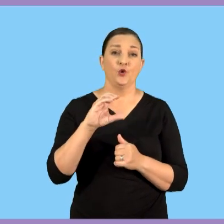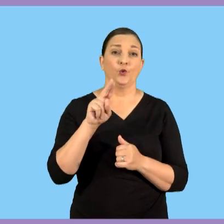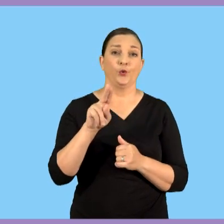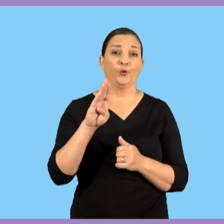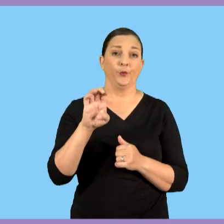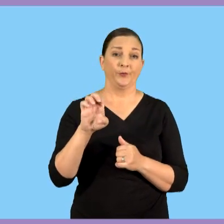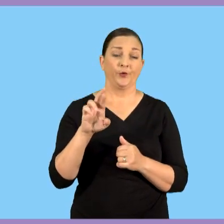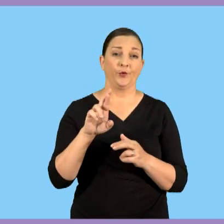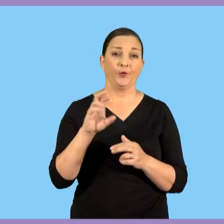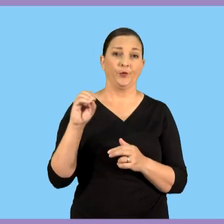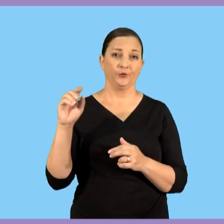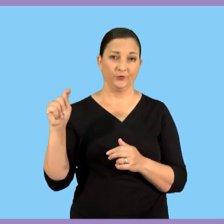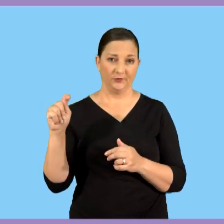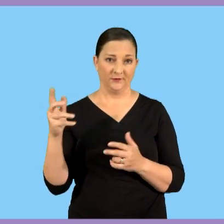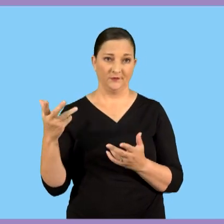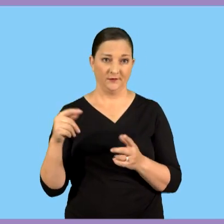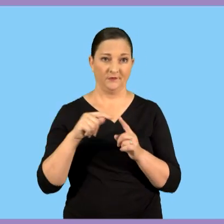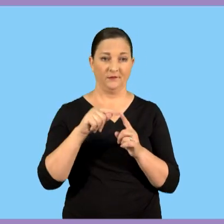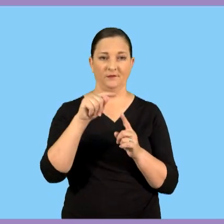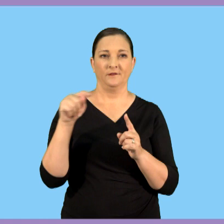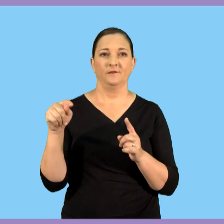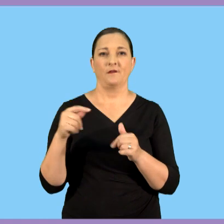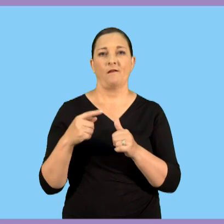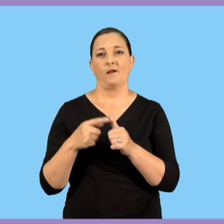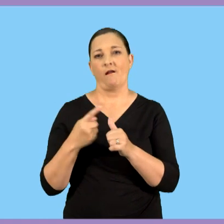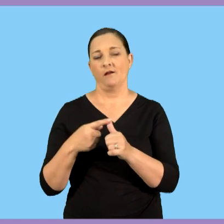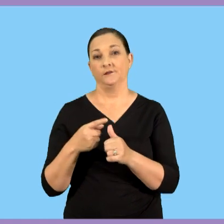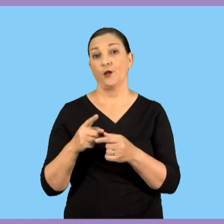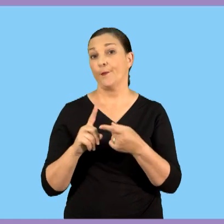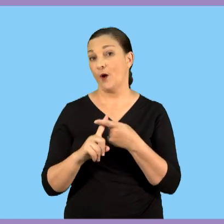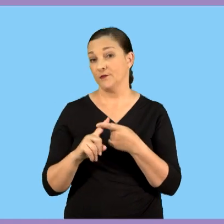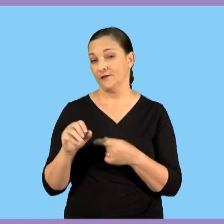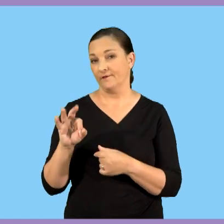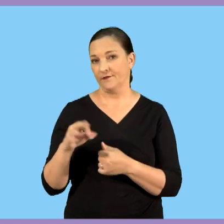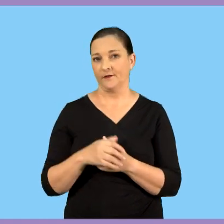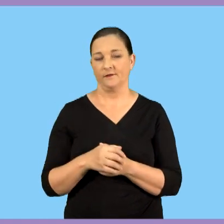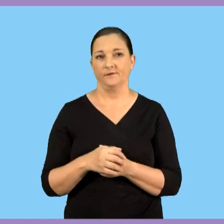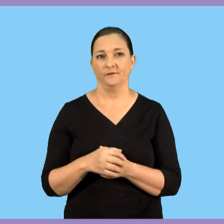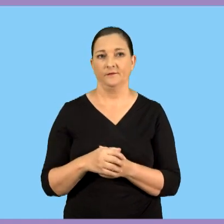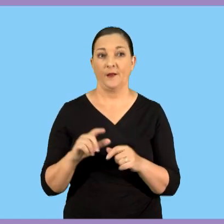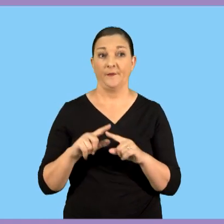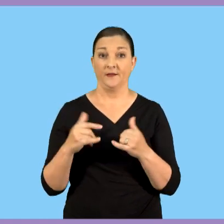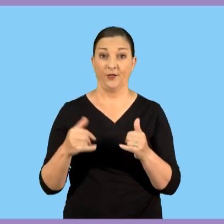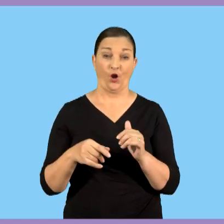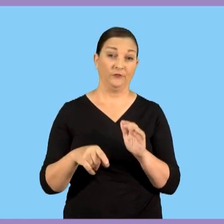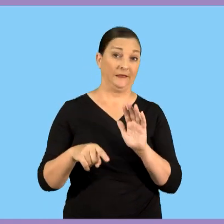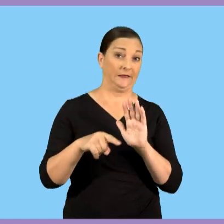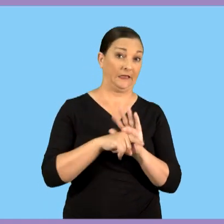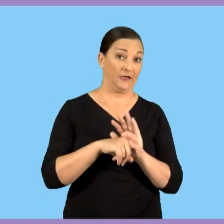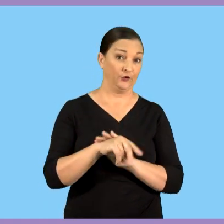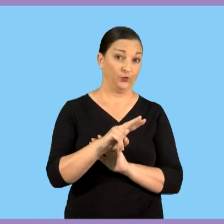of 3 cubed, and our answer there is a positive 3. But if we're looking at a